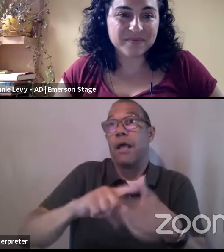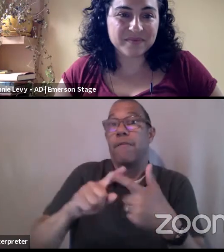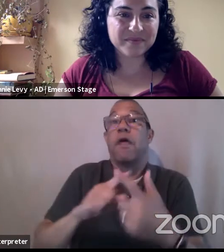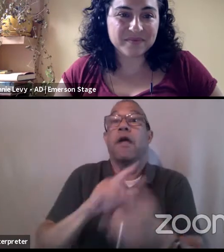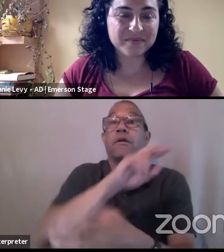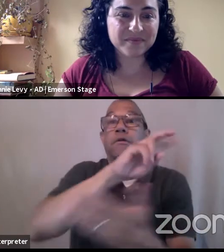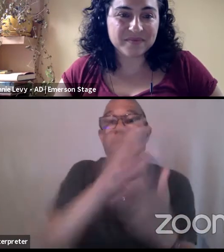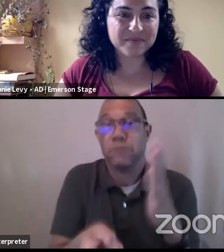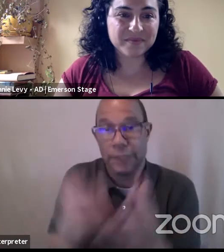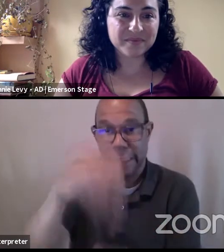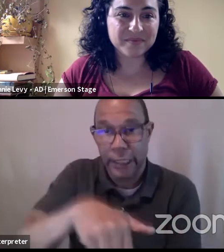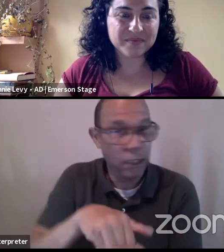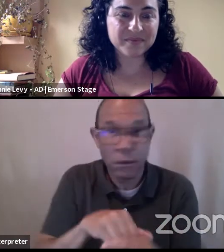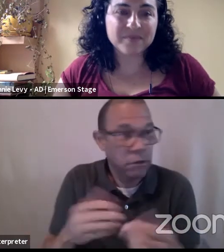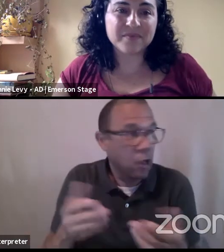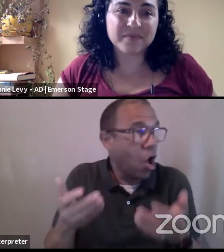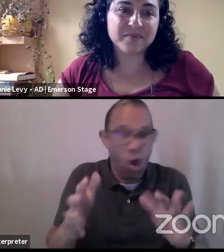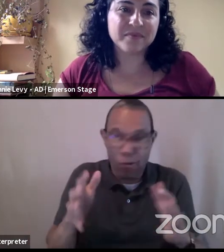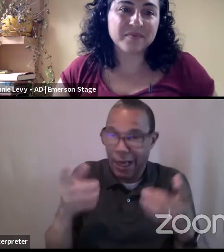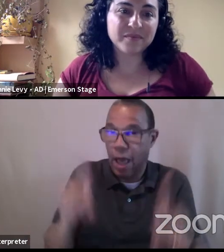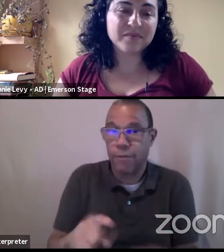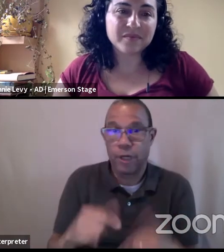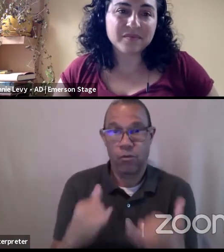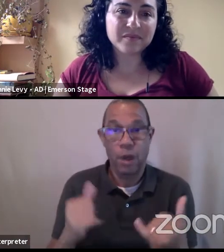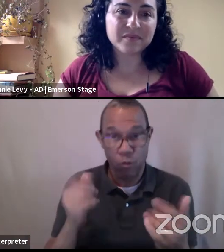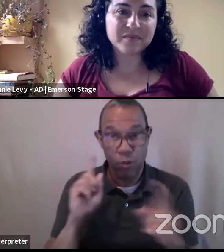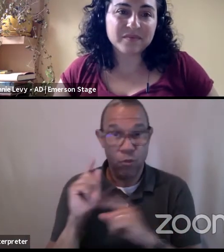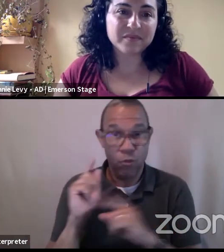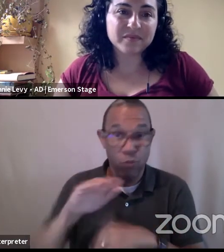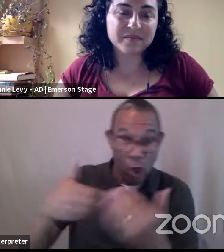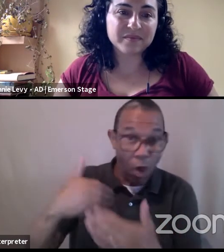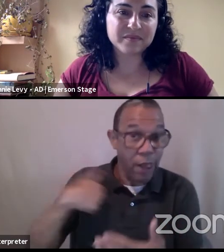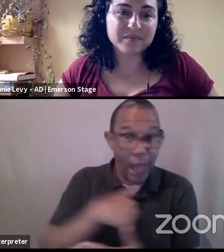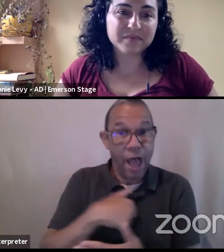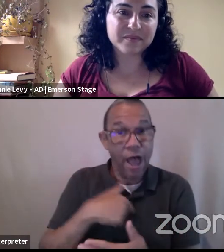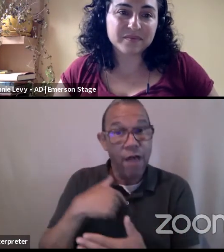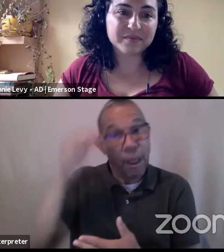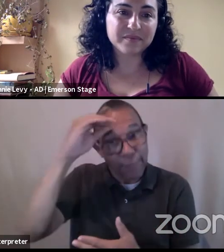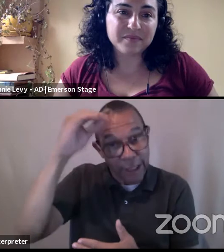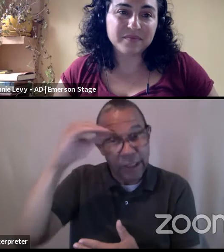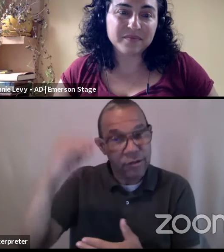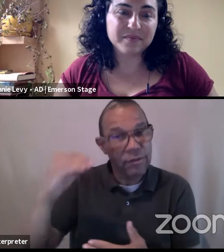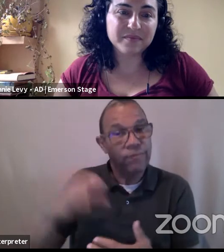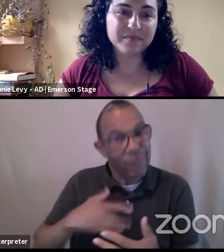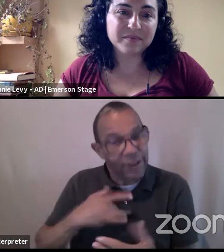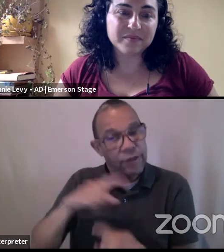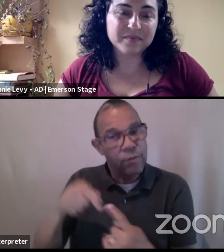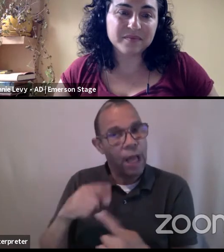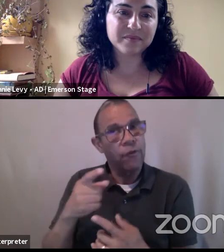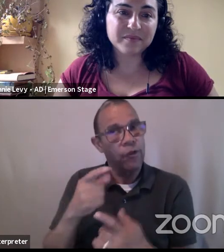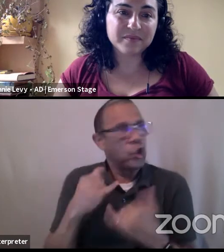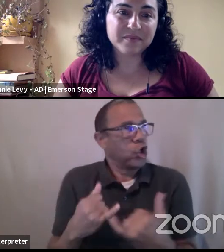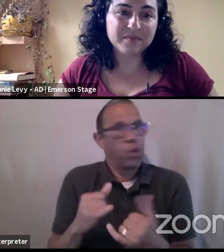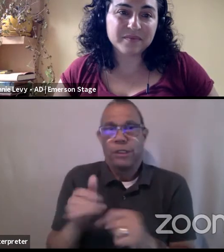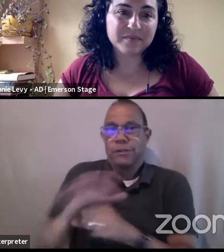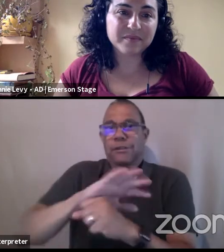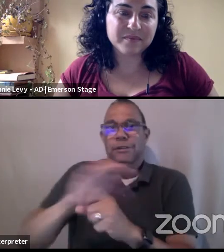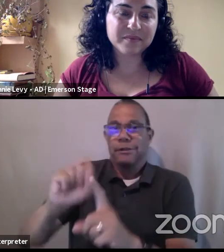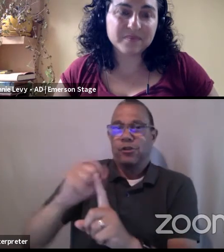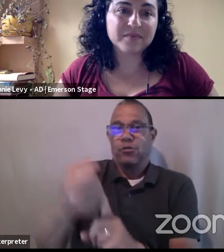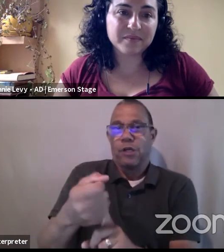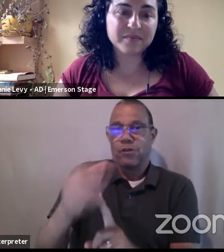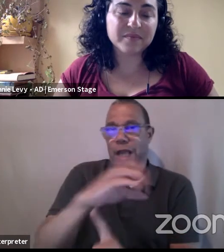about the current situations. And we are all, in a way, creating something like what Peter Brook